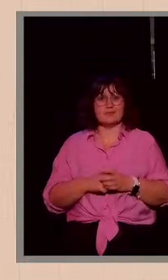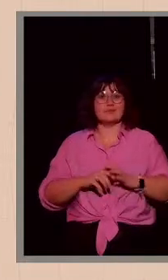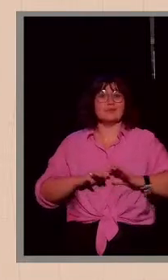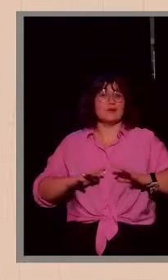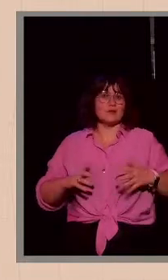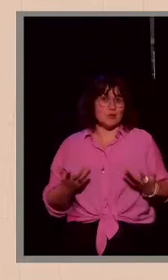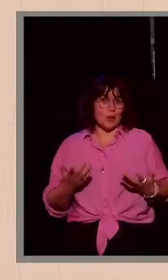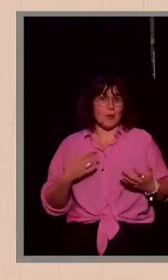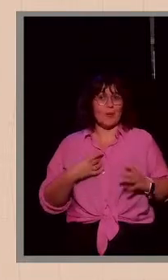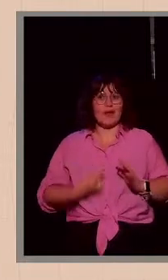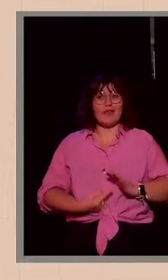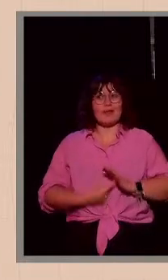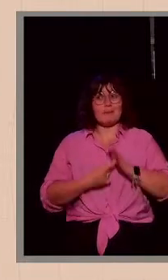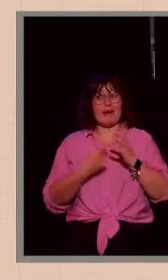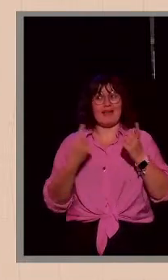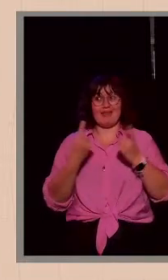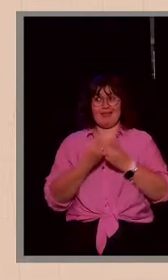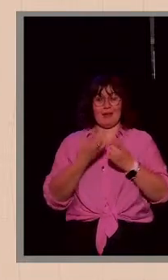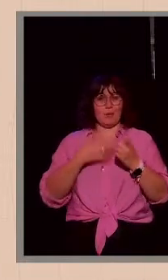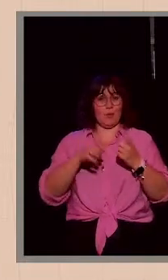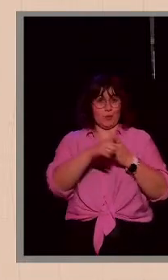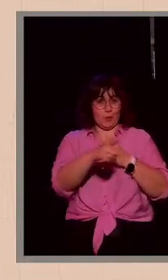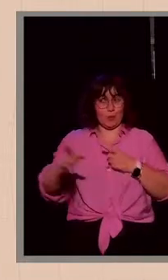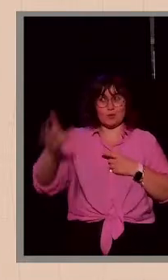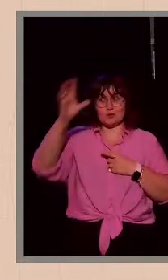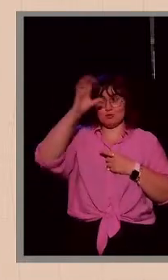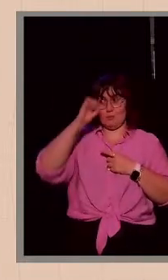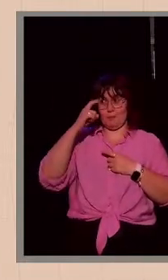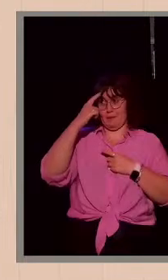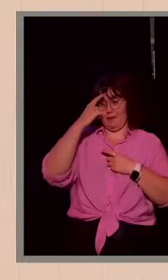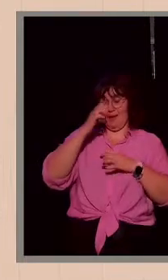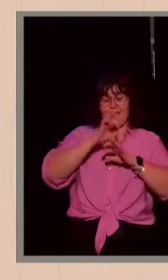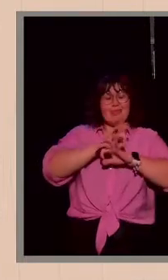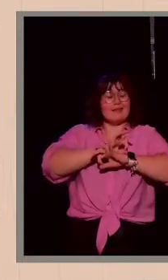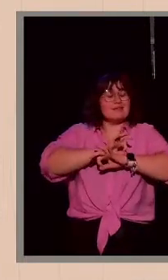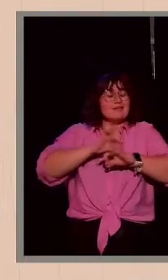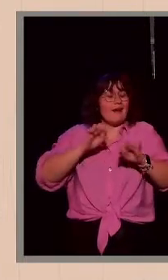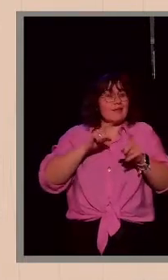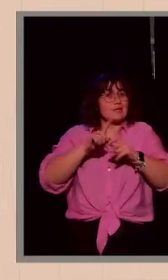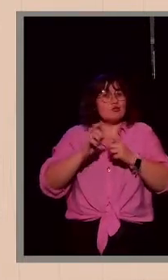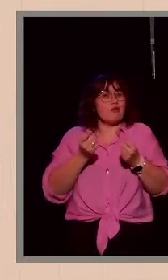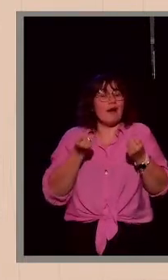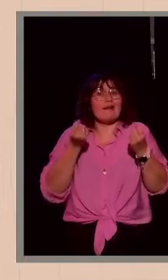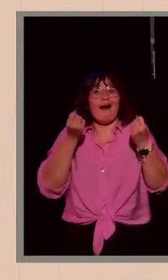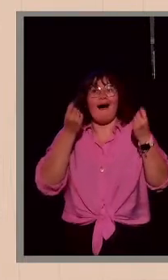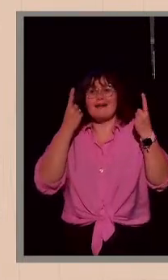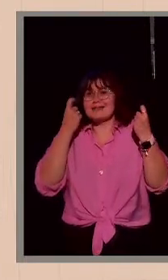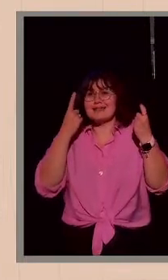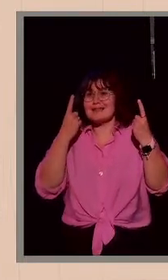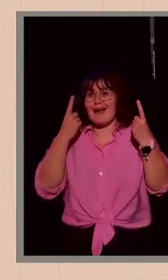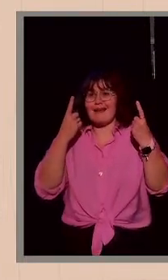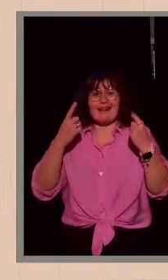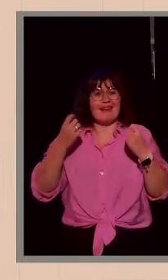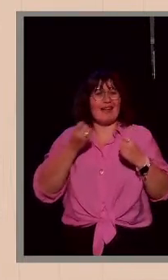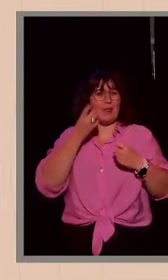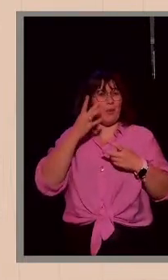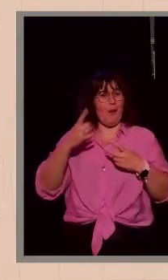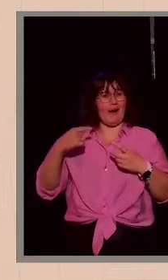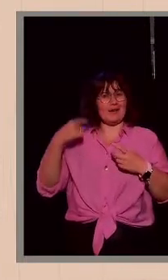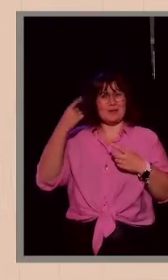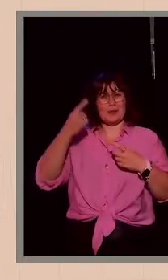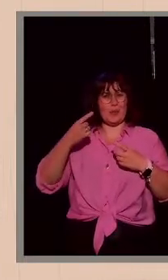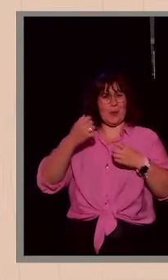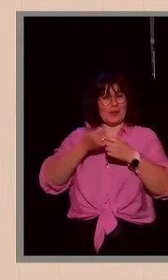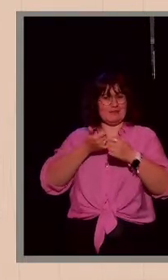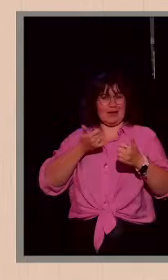So the main thing for you to keep in mind is that there is nothing for you to understand in the white noise factory, not